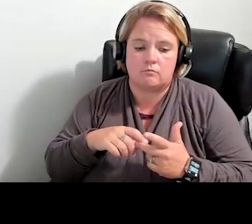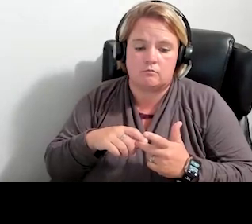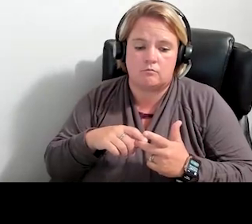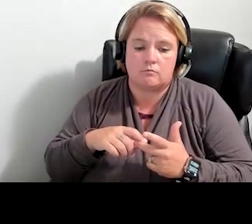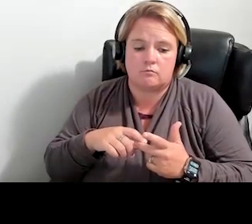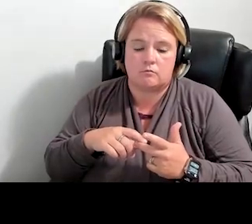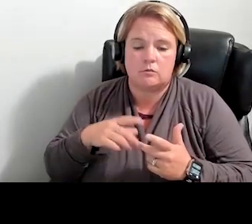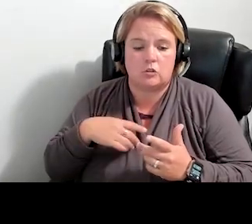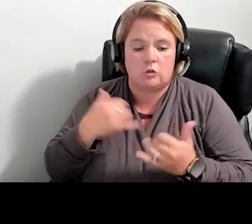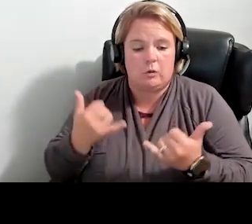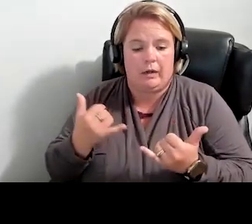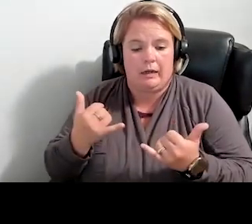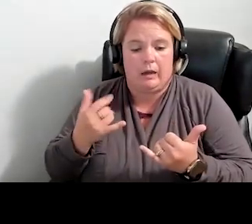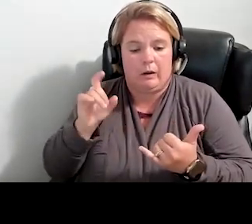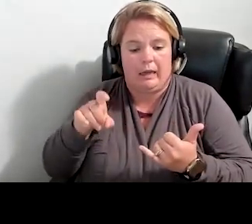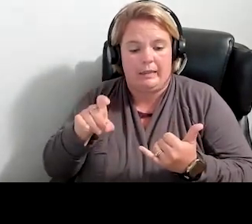for testers right now,